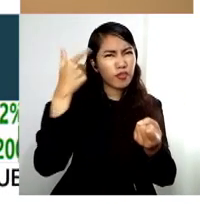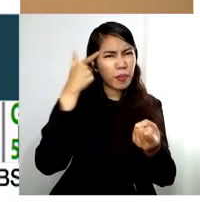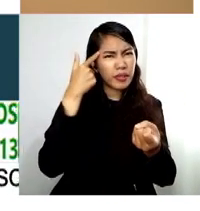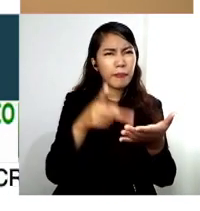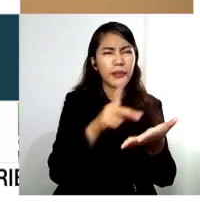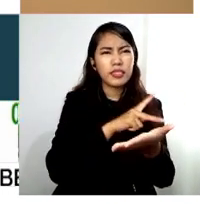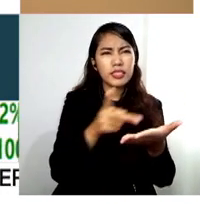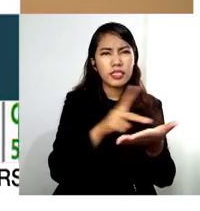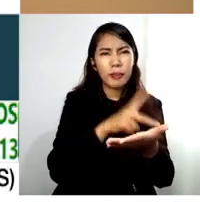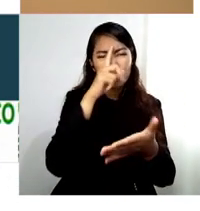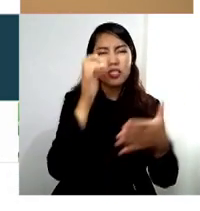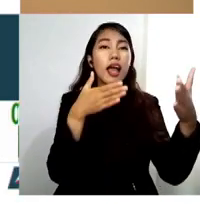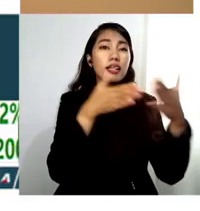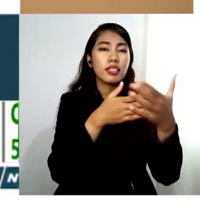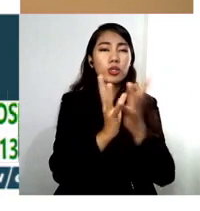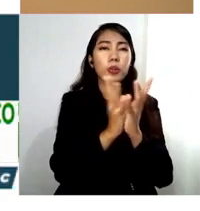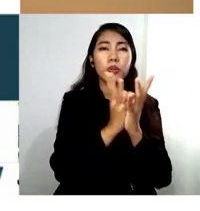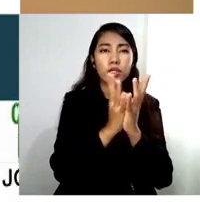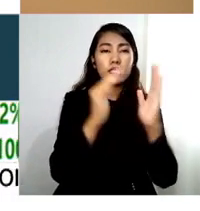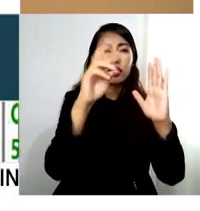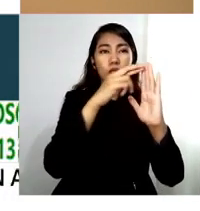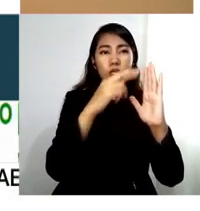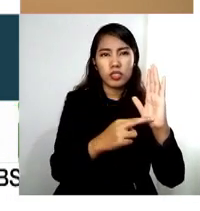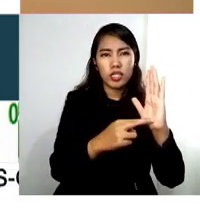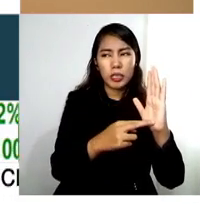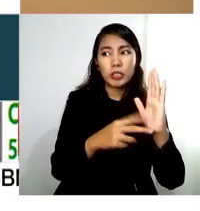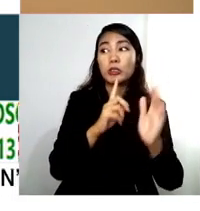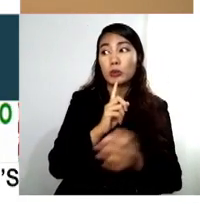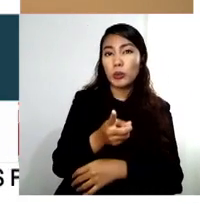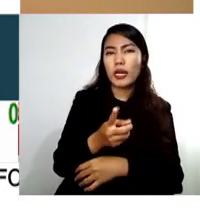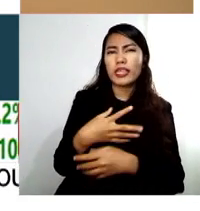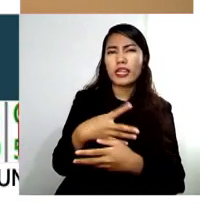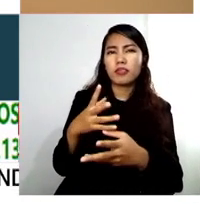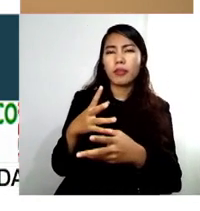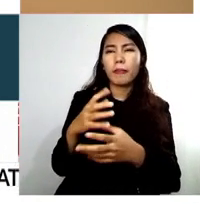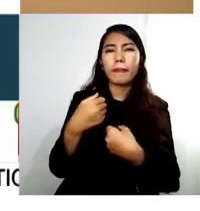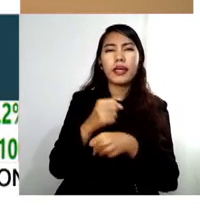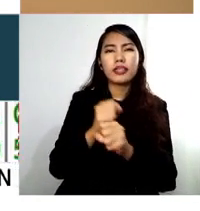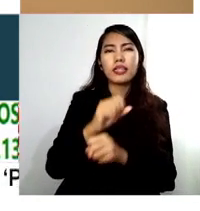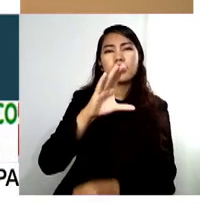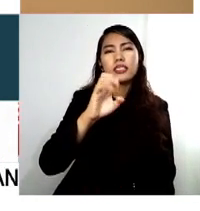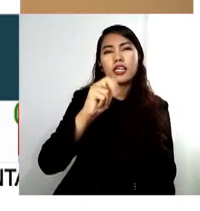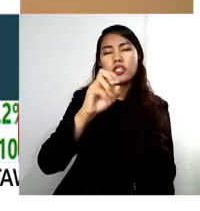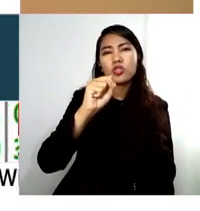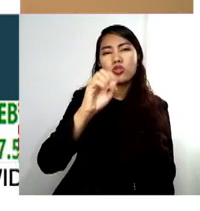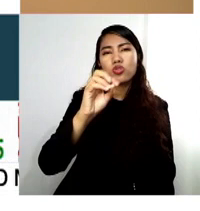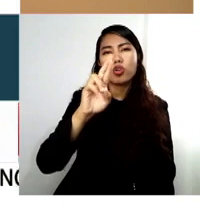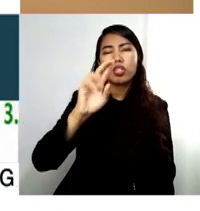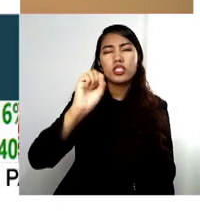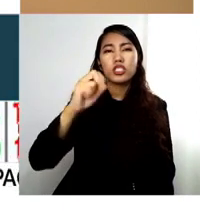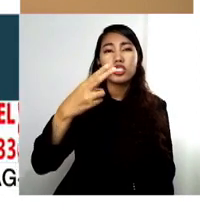no? The reality is the effect is censorship, because the messages, no, found in these pages